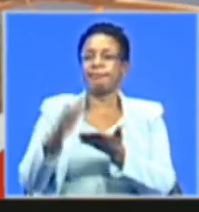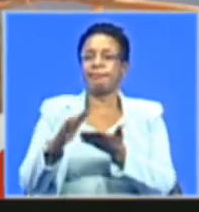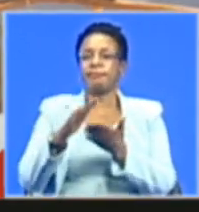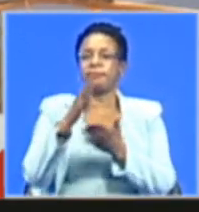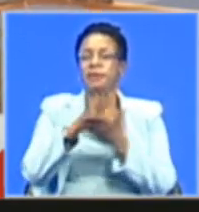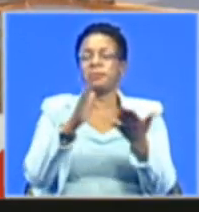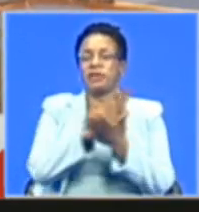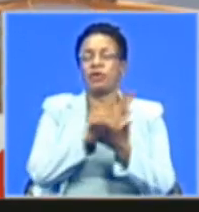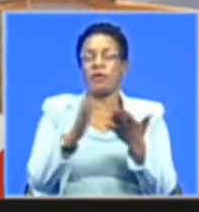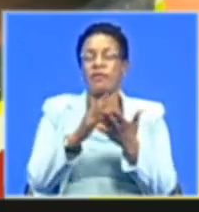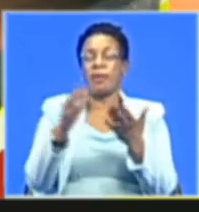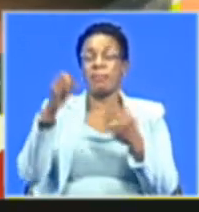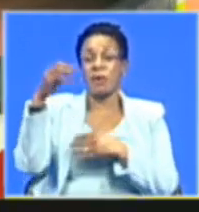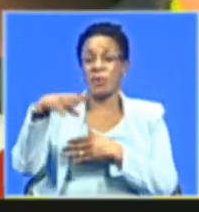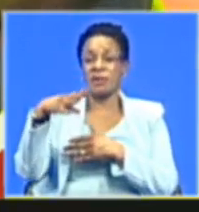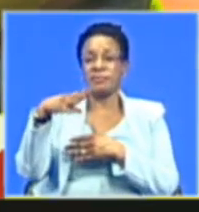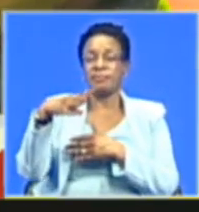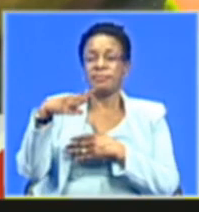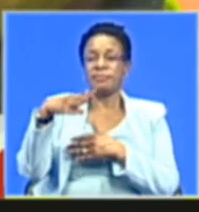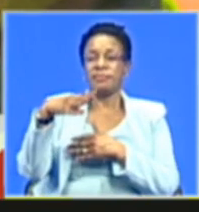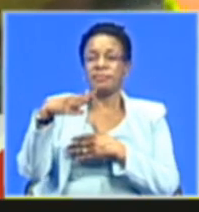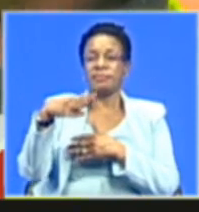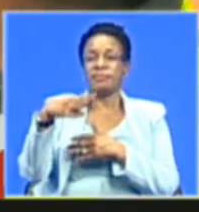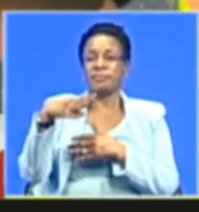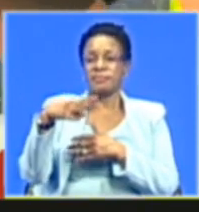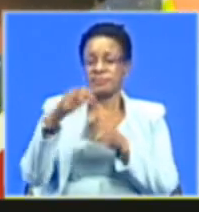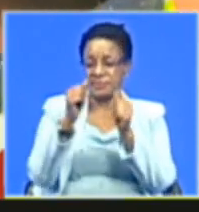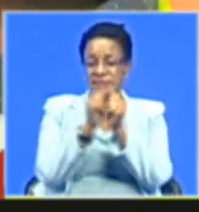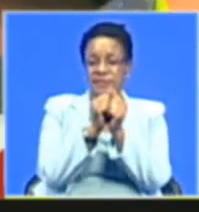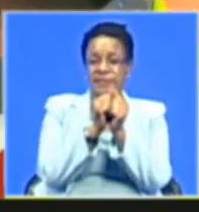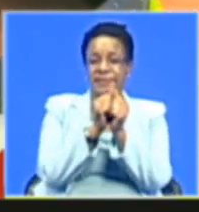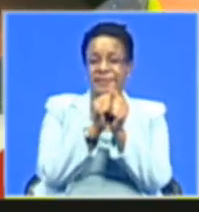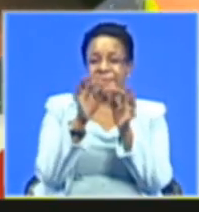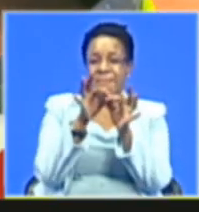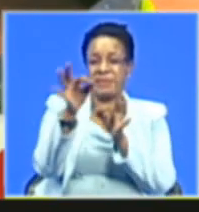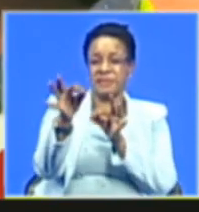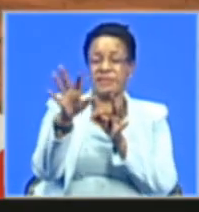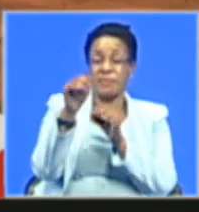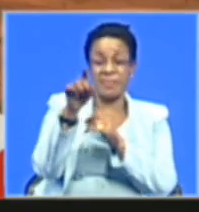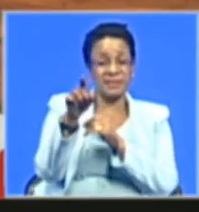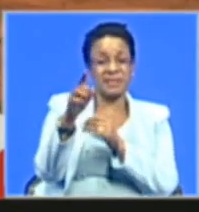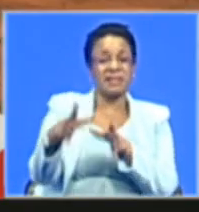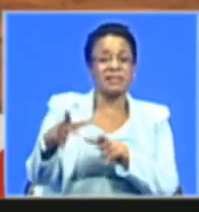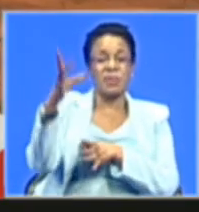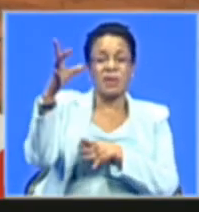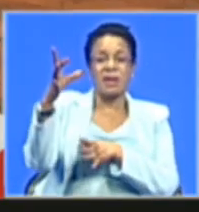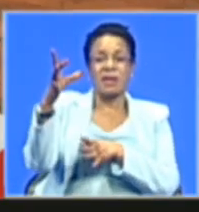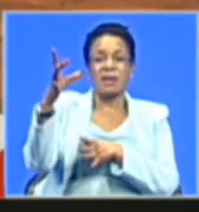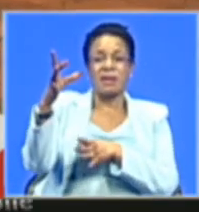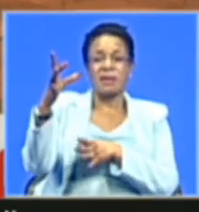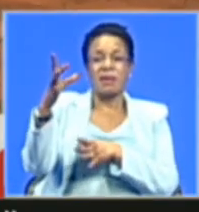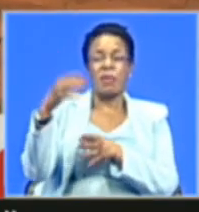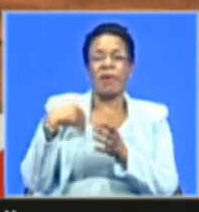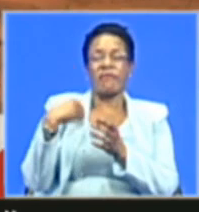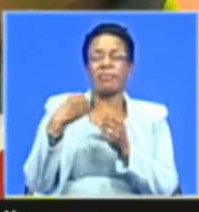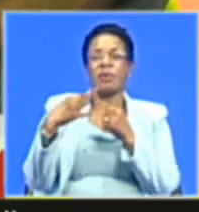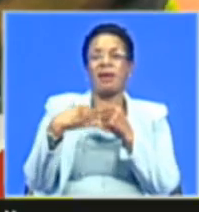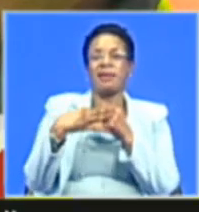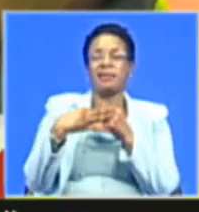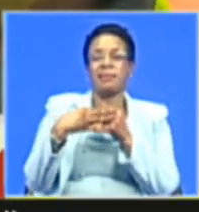power line. If it is in the 10 meters, okay, 10 meters from that tower, we have to cut up to